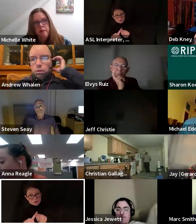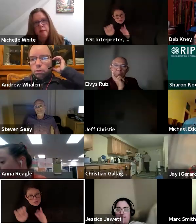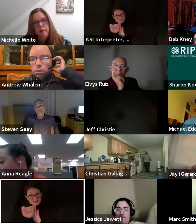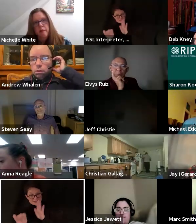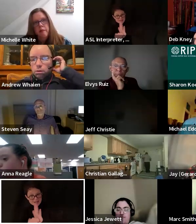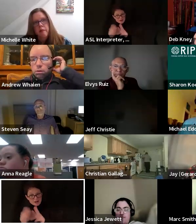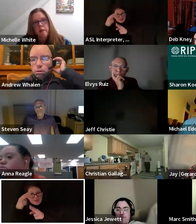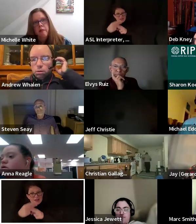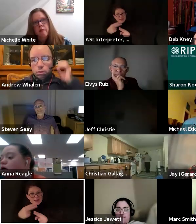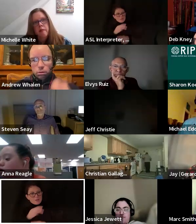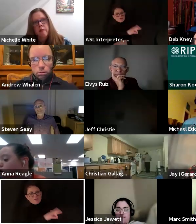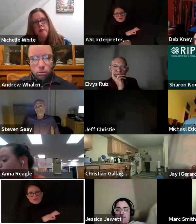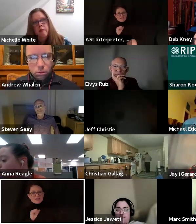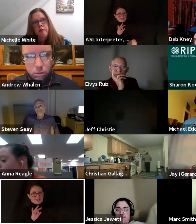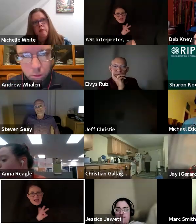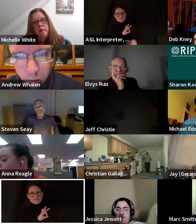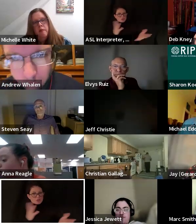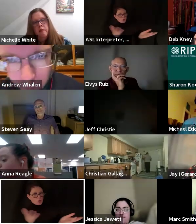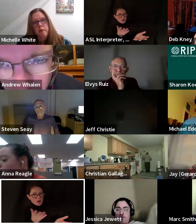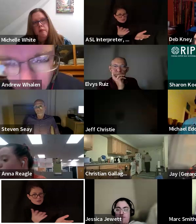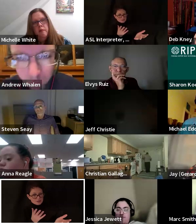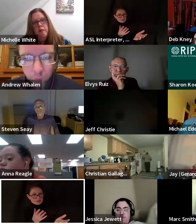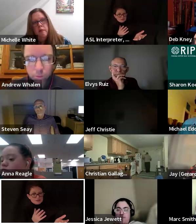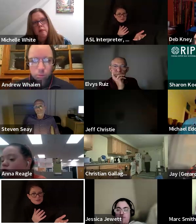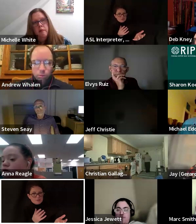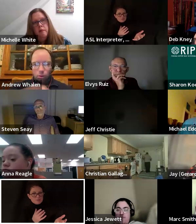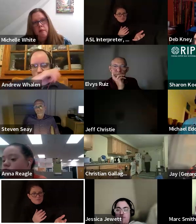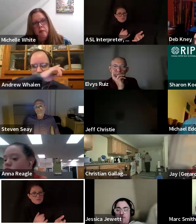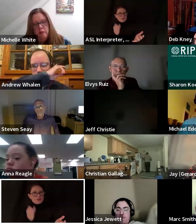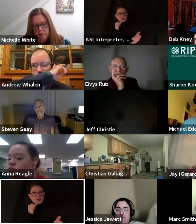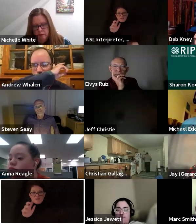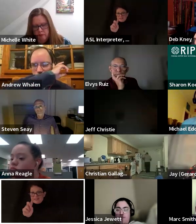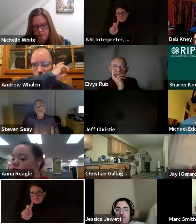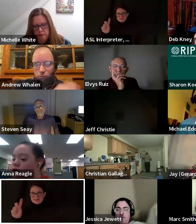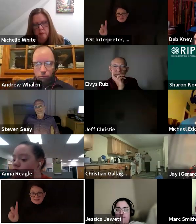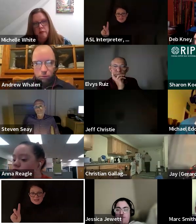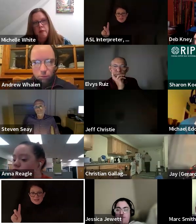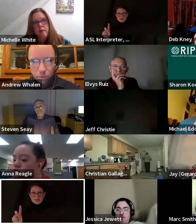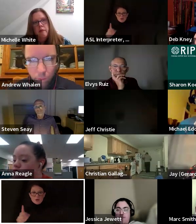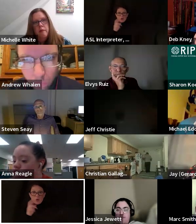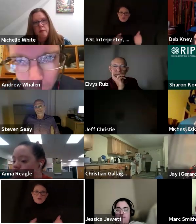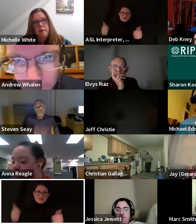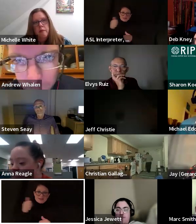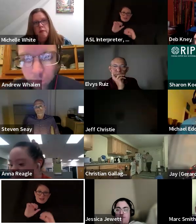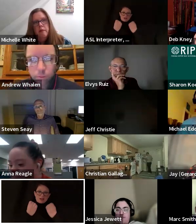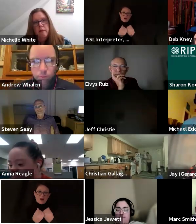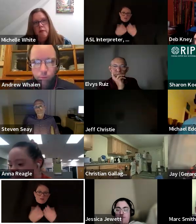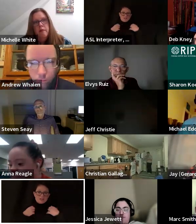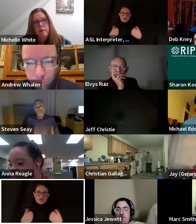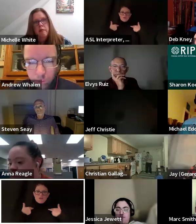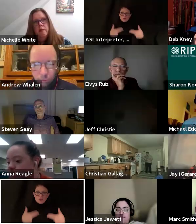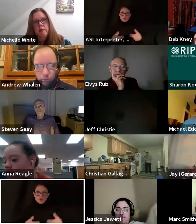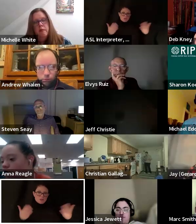for the names of their staff people, and whether it's DD or the Executive Office of Health and